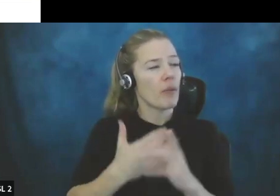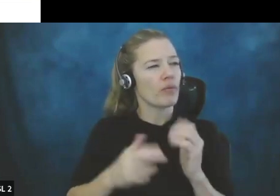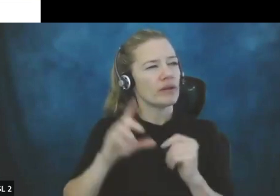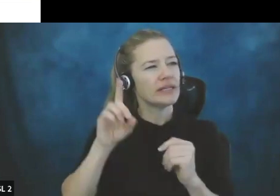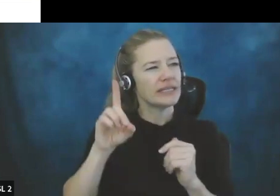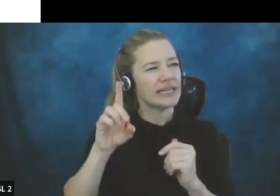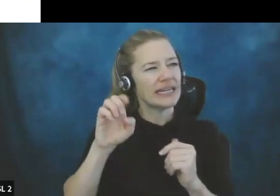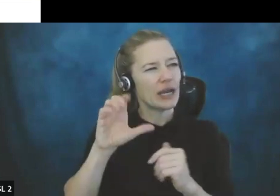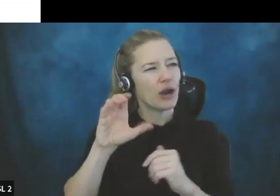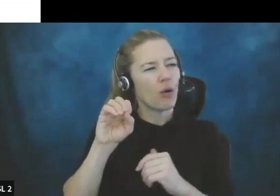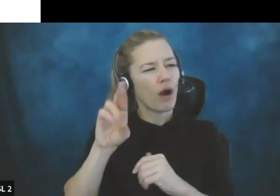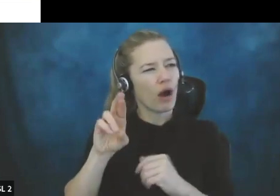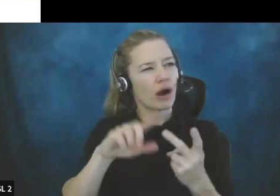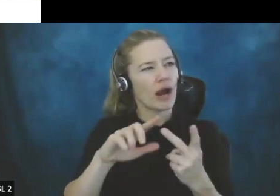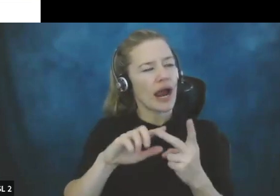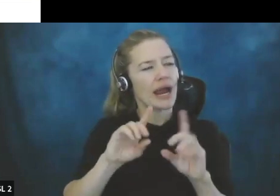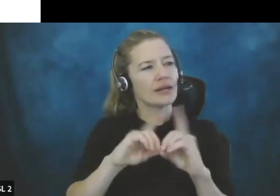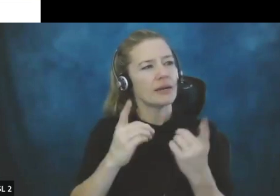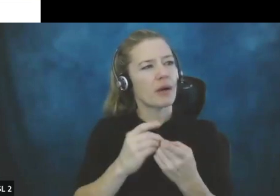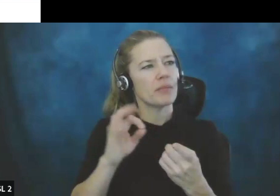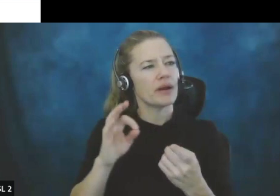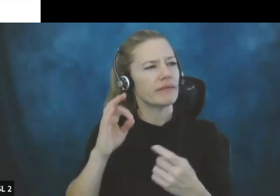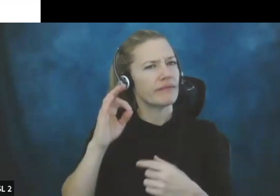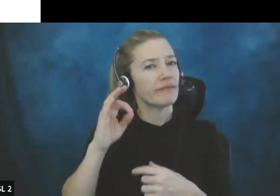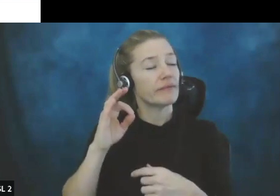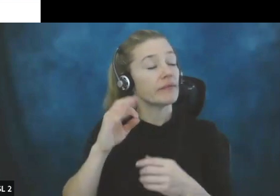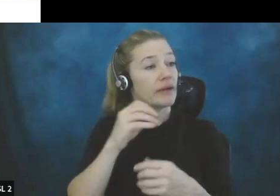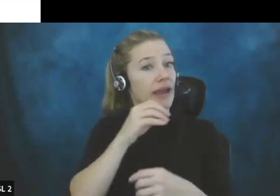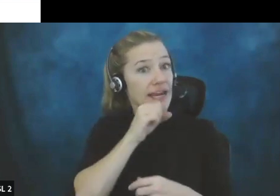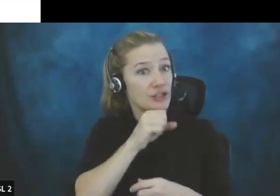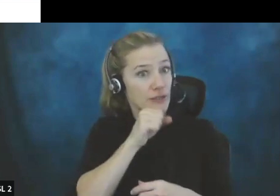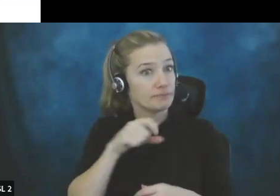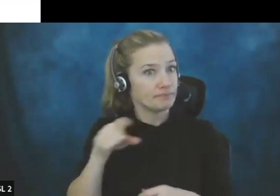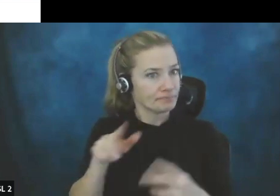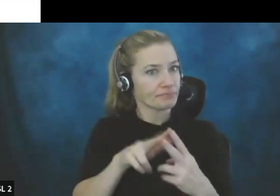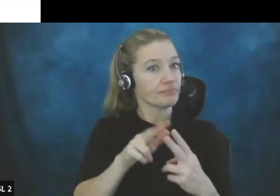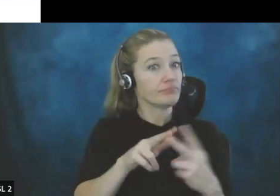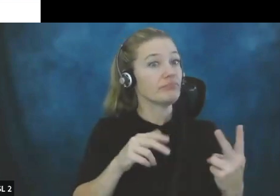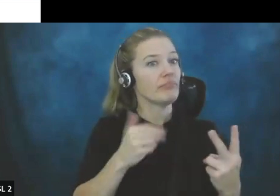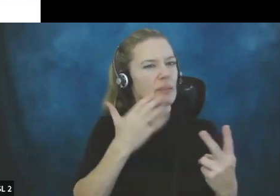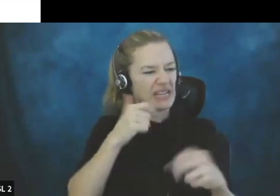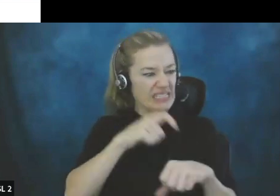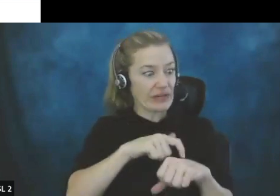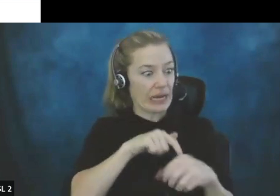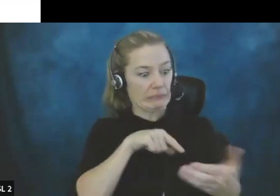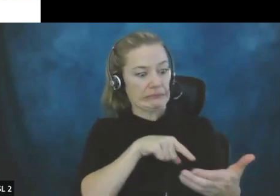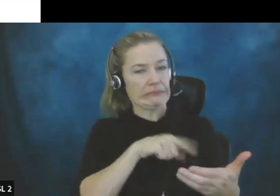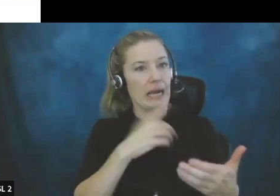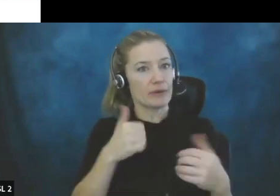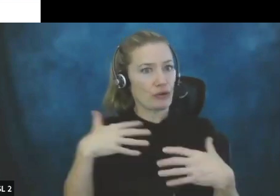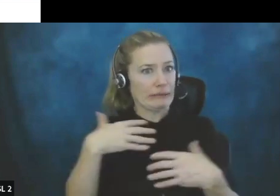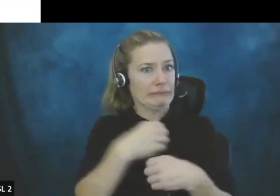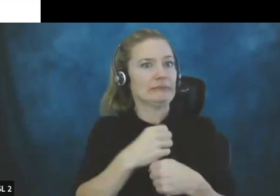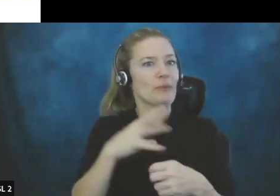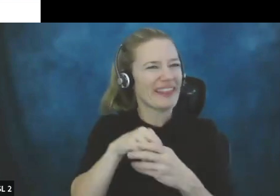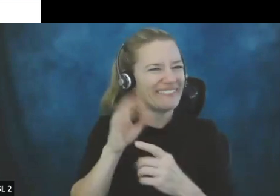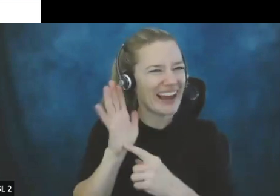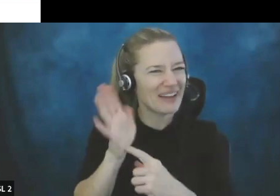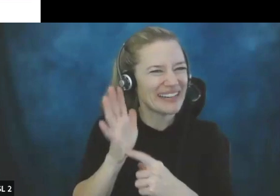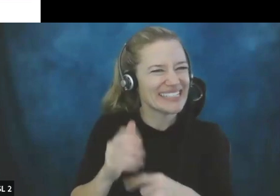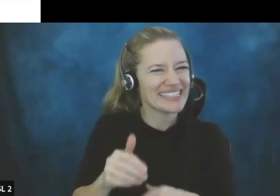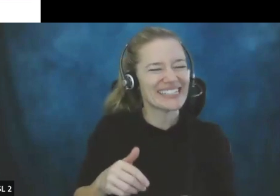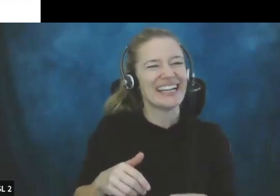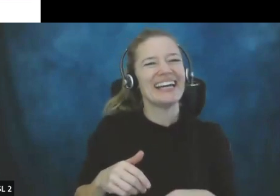as your colleagues at both DOR and California Department of Aging. In the interest of time, I'm going to try to do this in